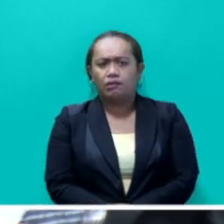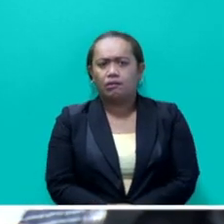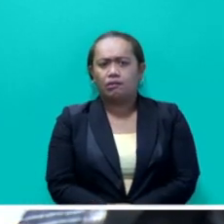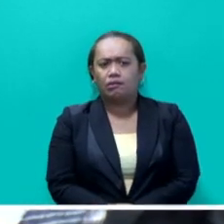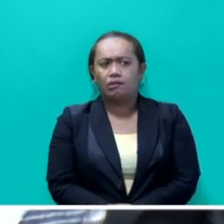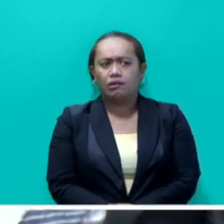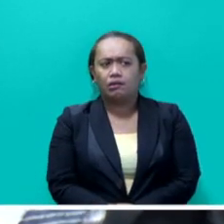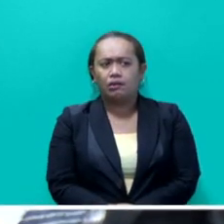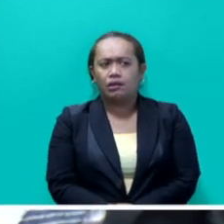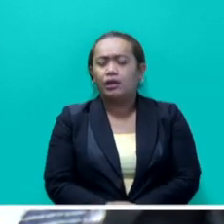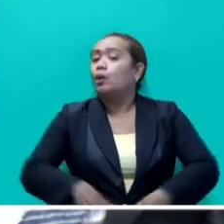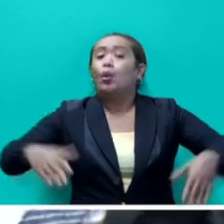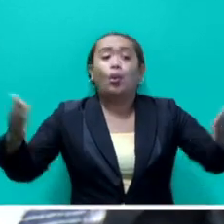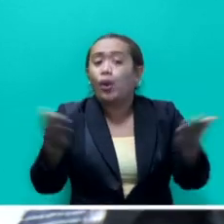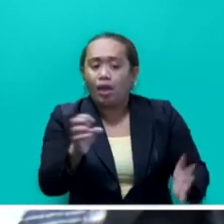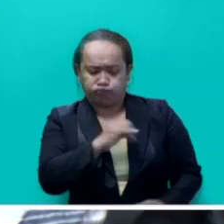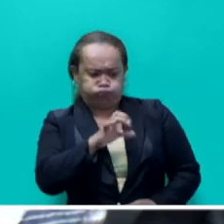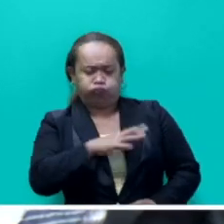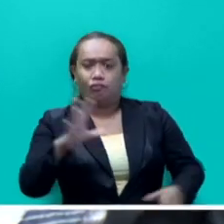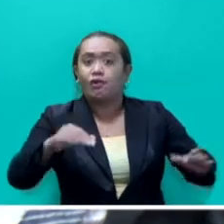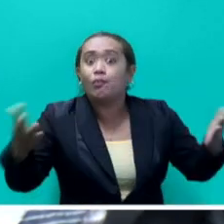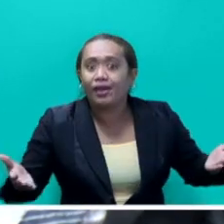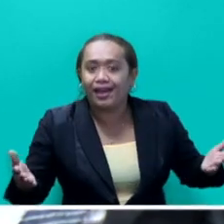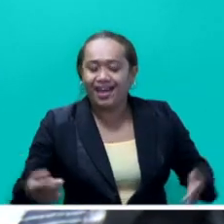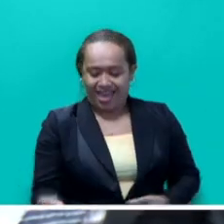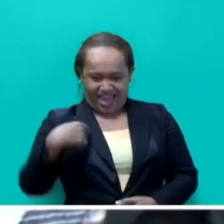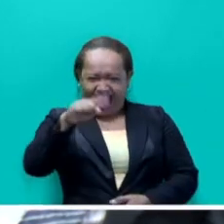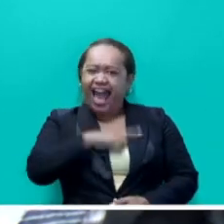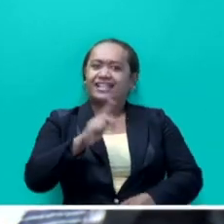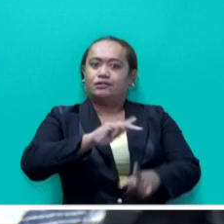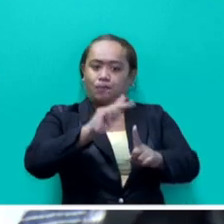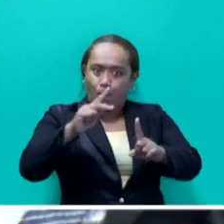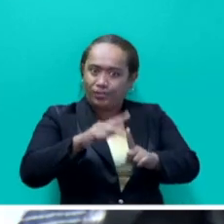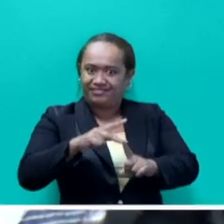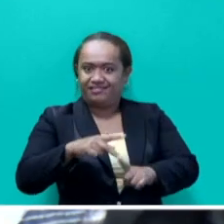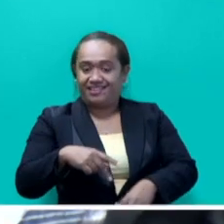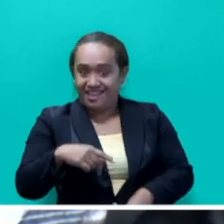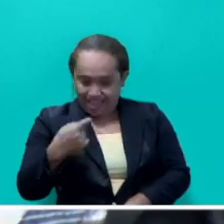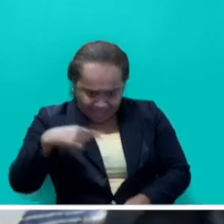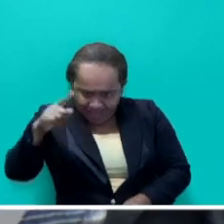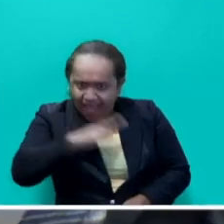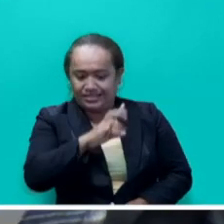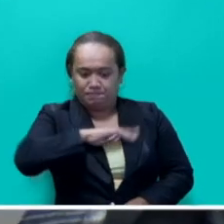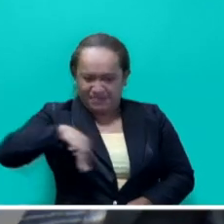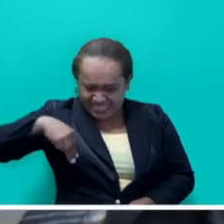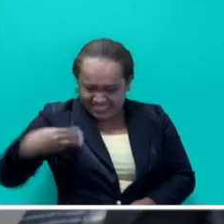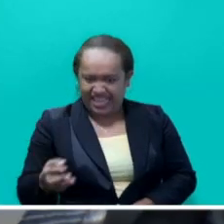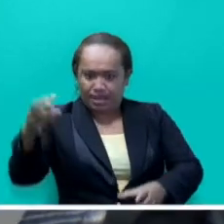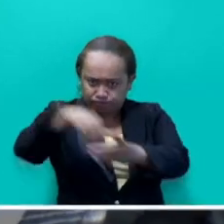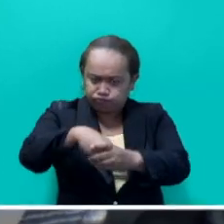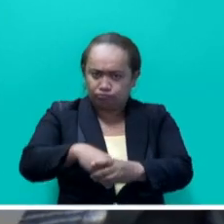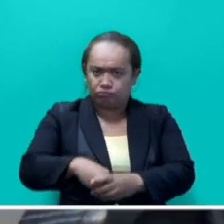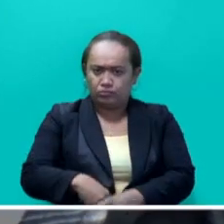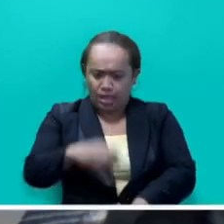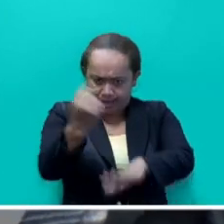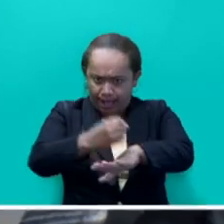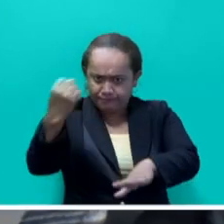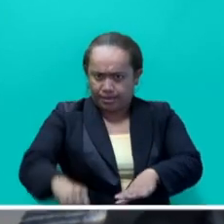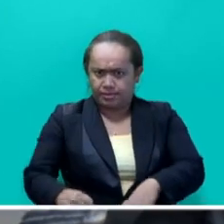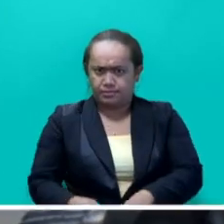Order. Where is this fear coming from? From us, the politicians, when we are not revealing the truth to the